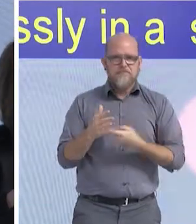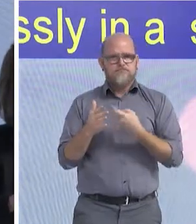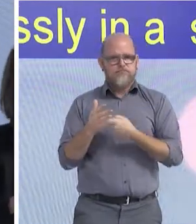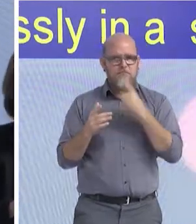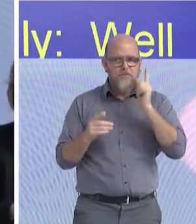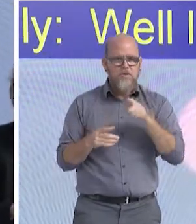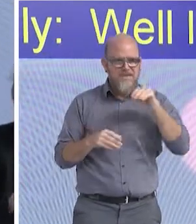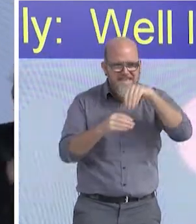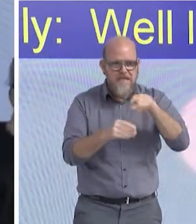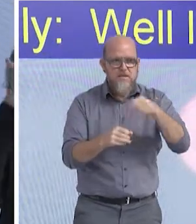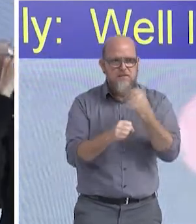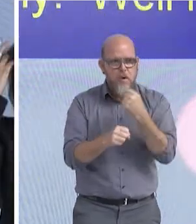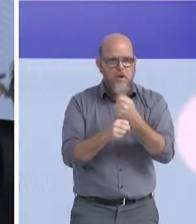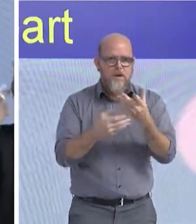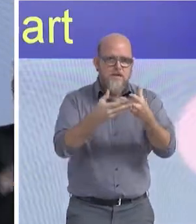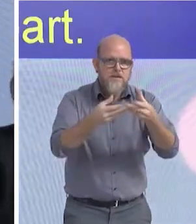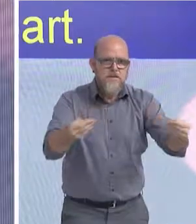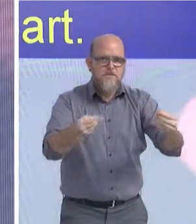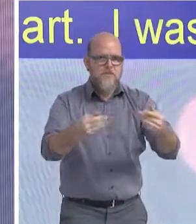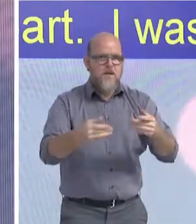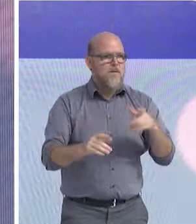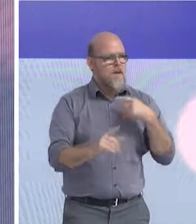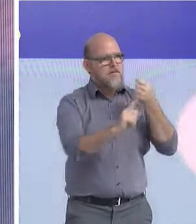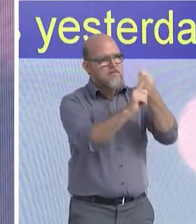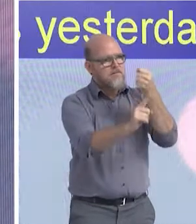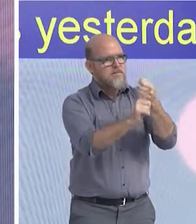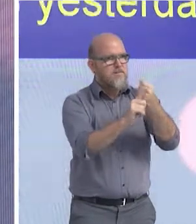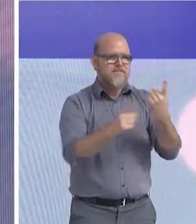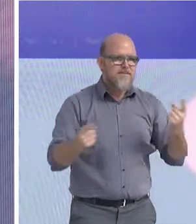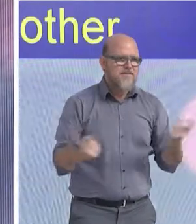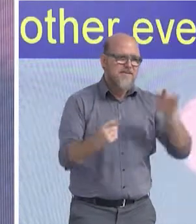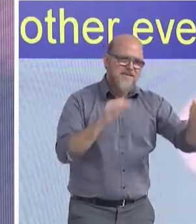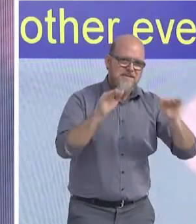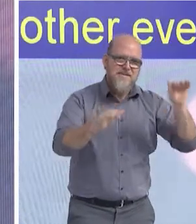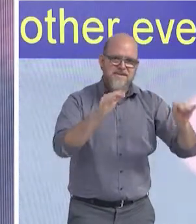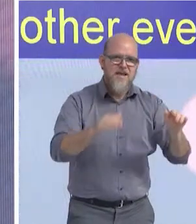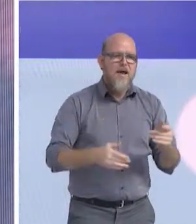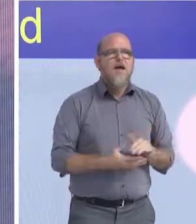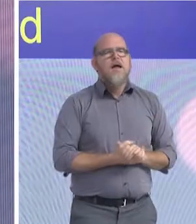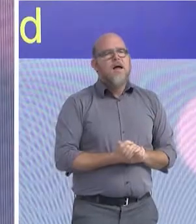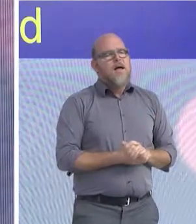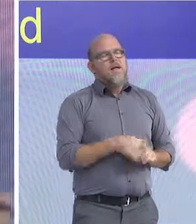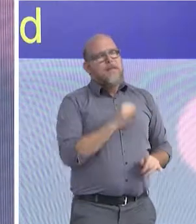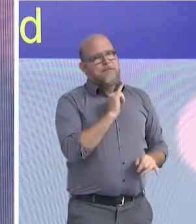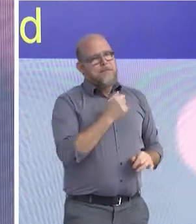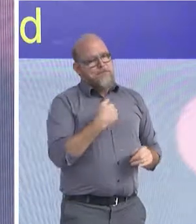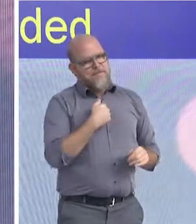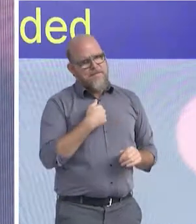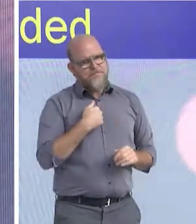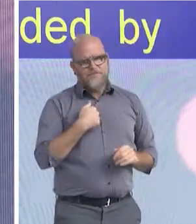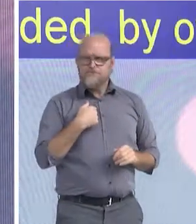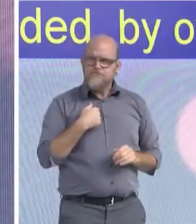thinking about this yesterday when I was at another event here, which was attended by oversight bodies, was the